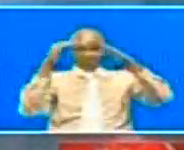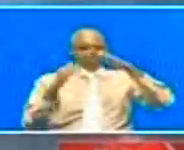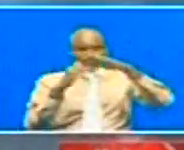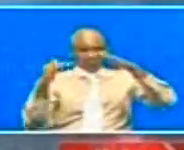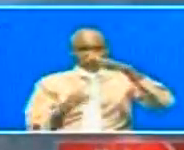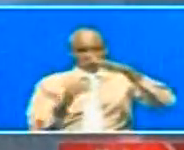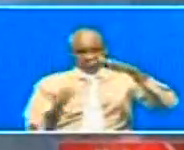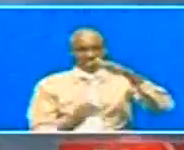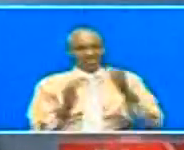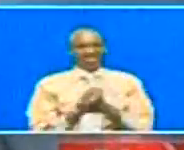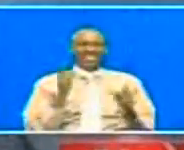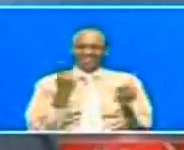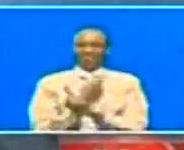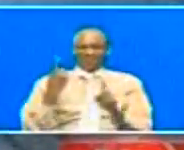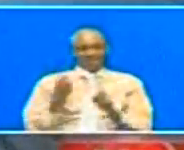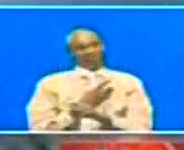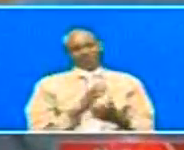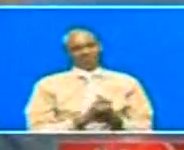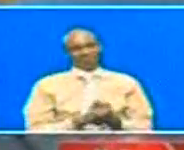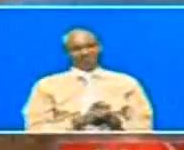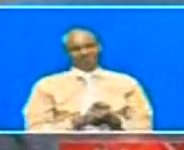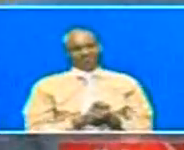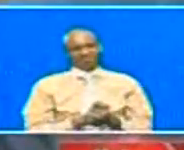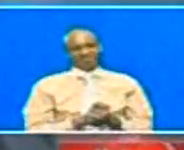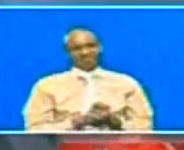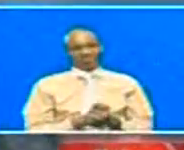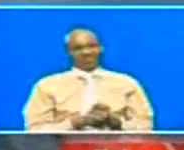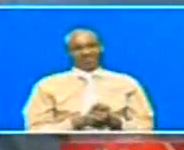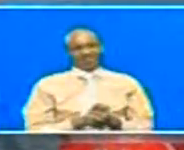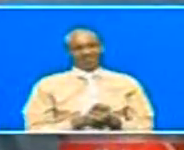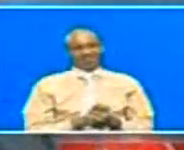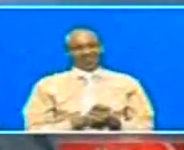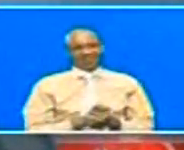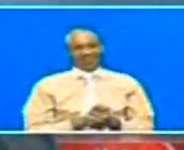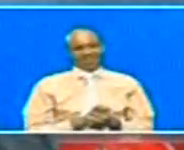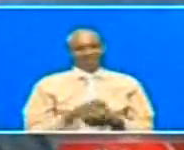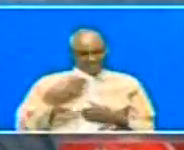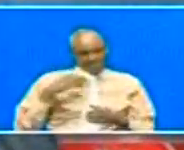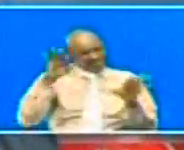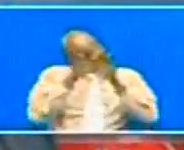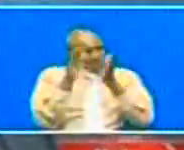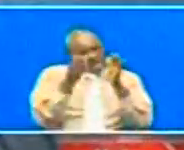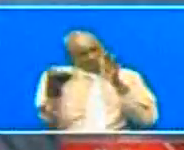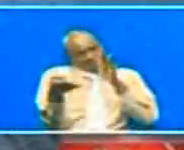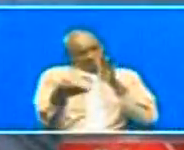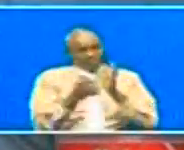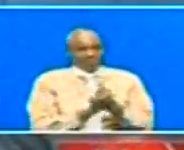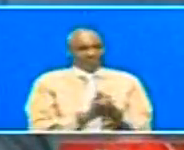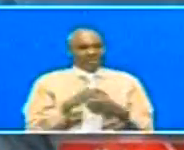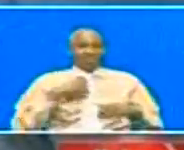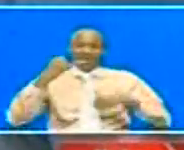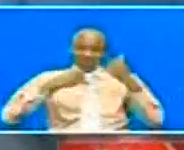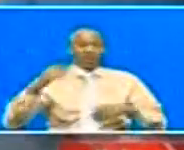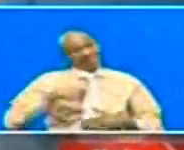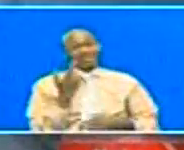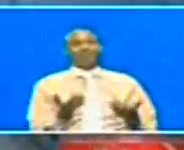is Werumburu, there is Joyce Gituru, and far down the line, I happen to be somewhere there, just enjoying